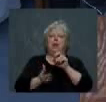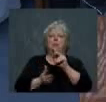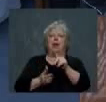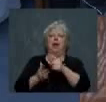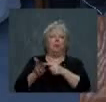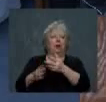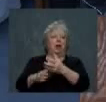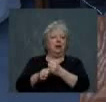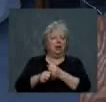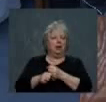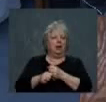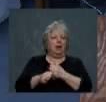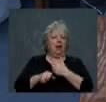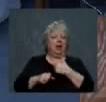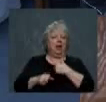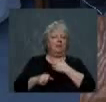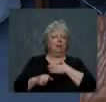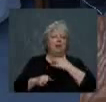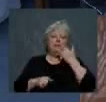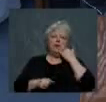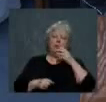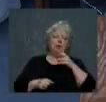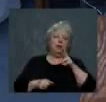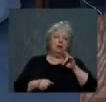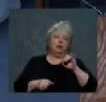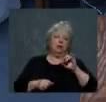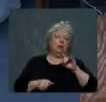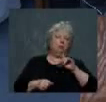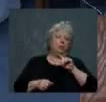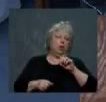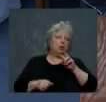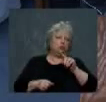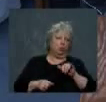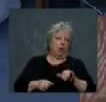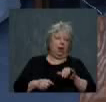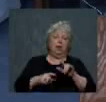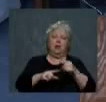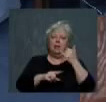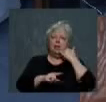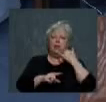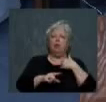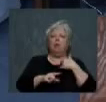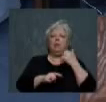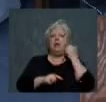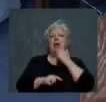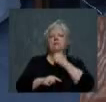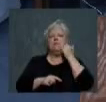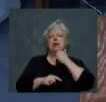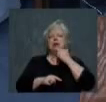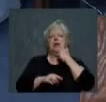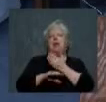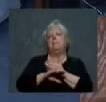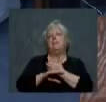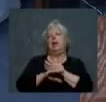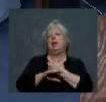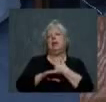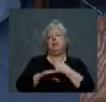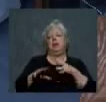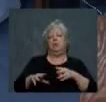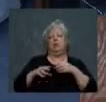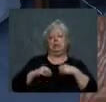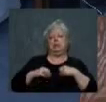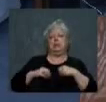I got on my phone Bridgeway. They call me every day begging me to take people.